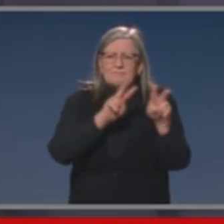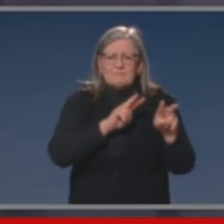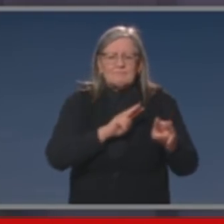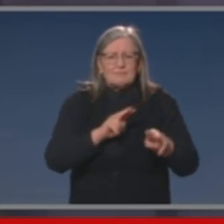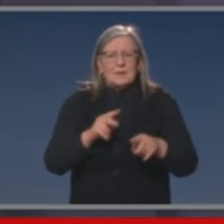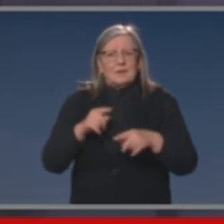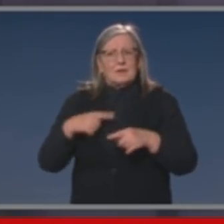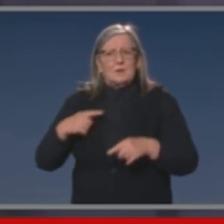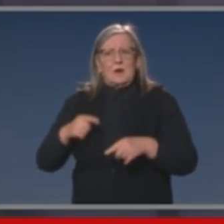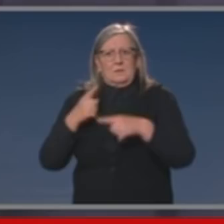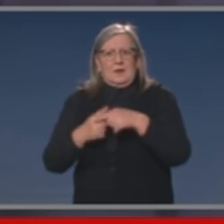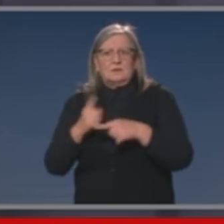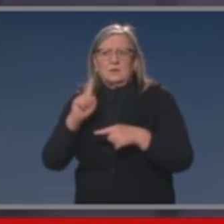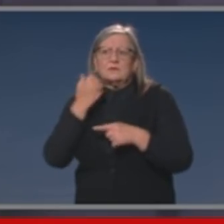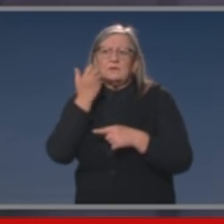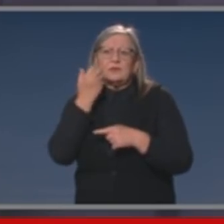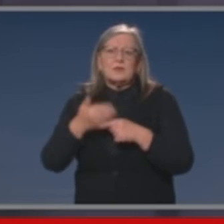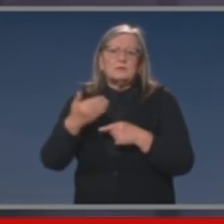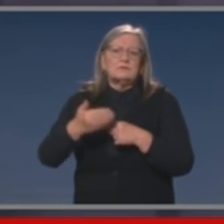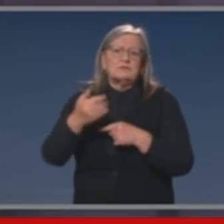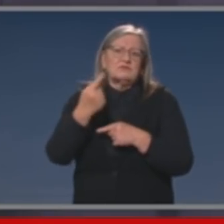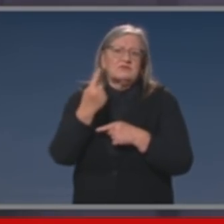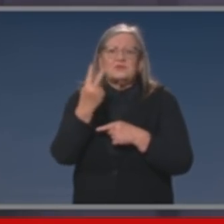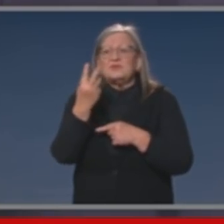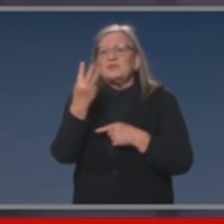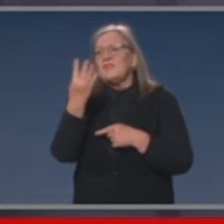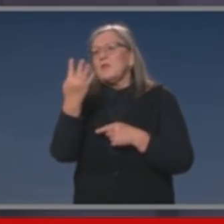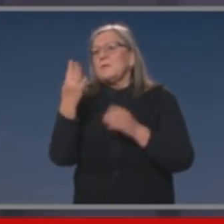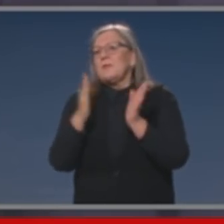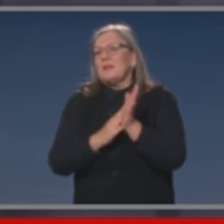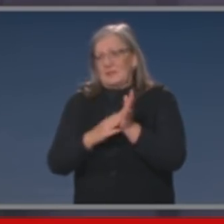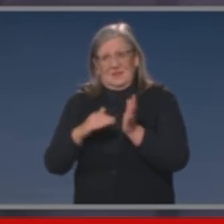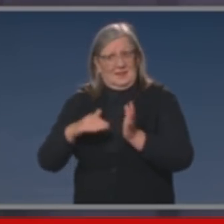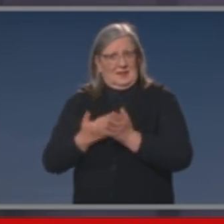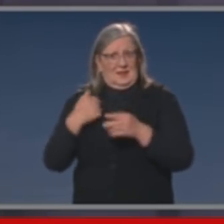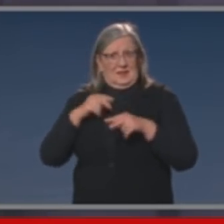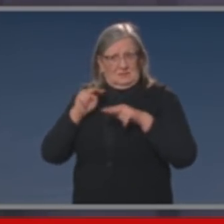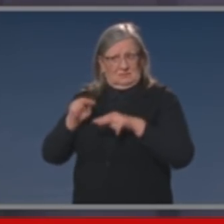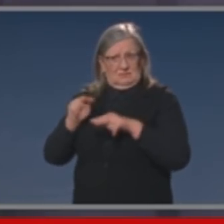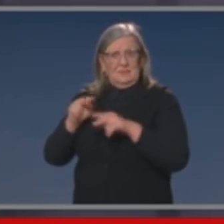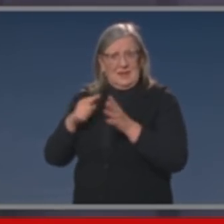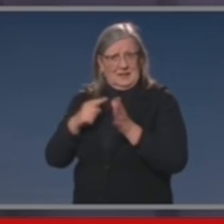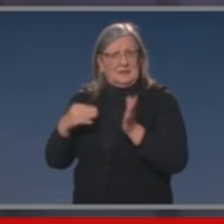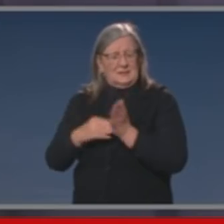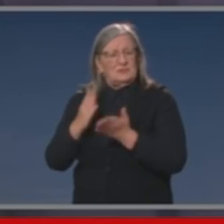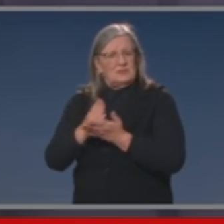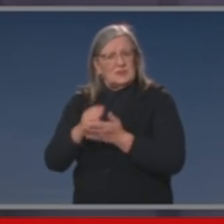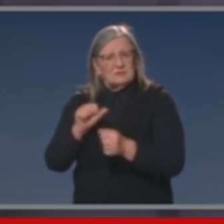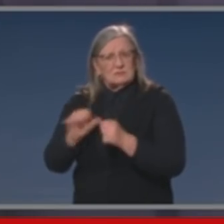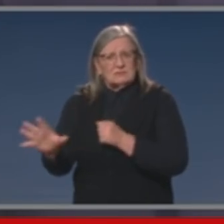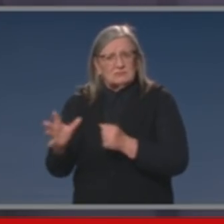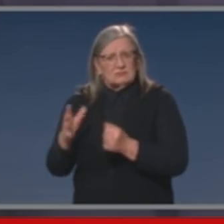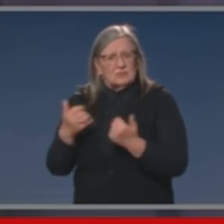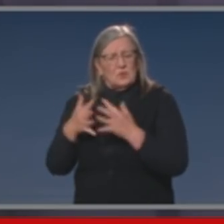coming months. And I think that's a really important message. AstraZeneca remains a very effective vaccine. The benefit of AstraZeneca in the